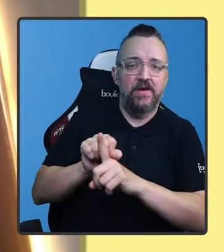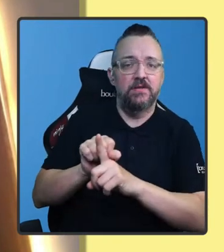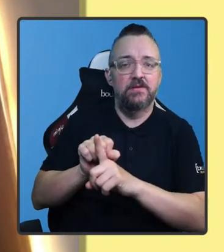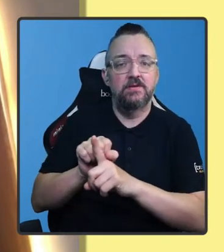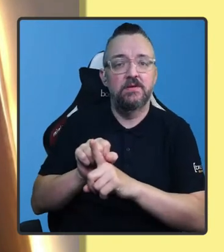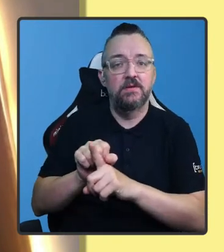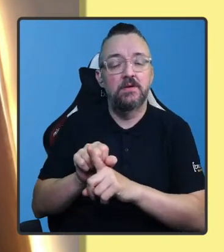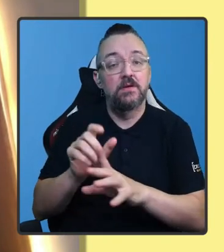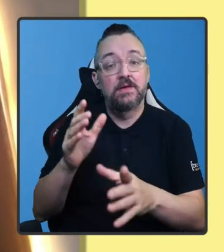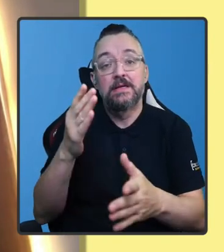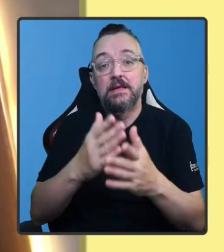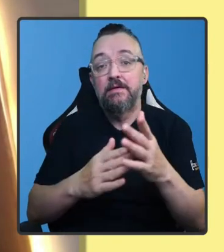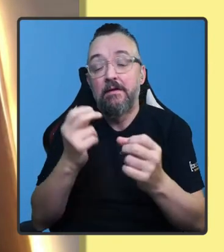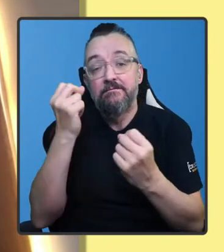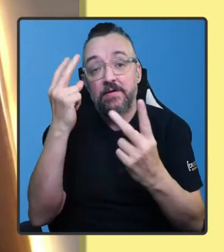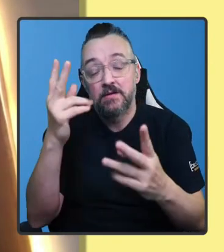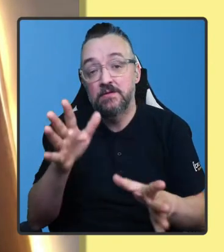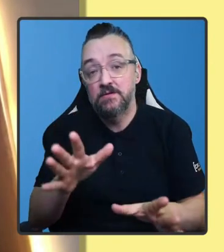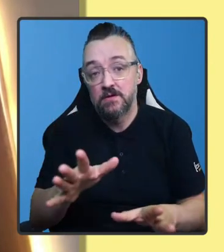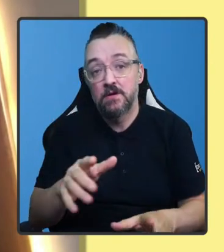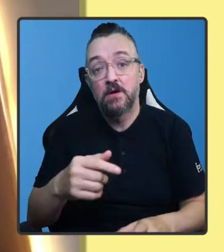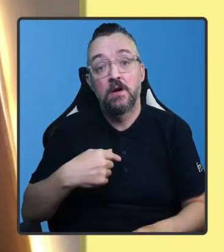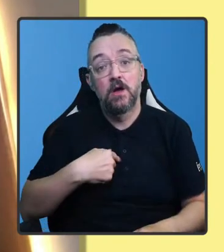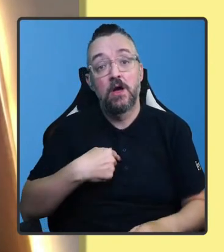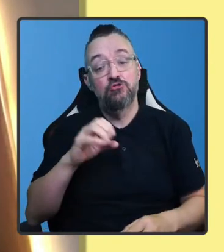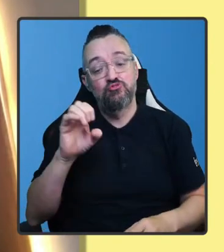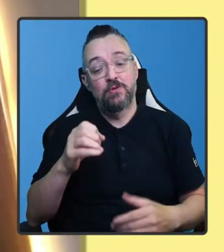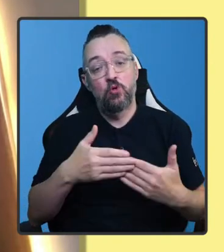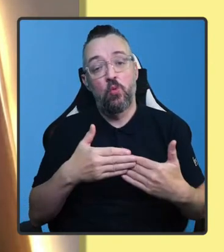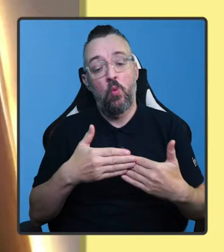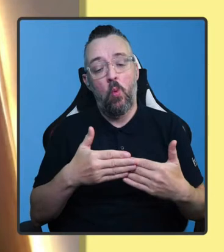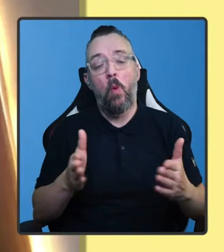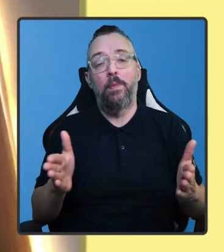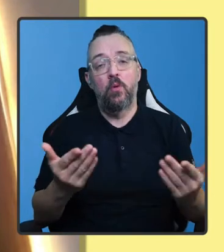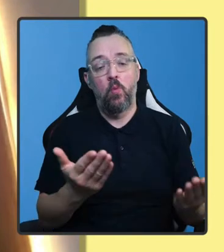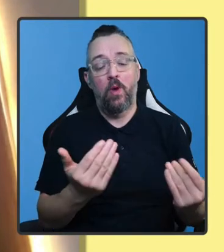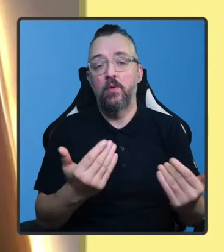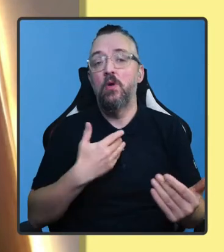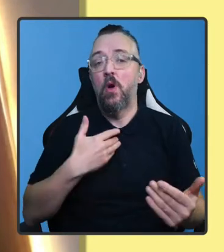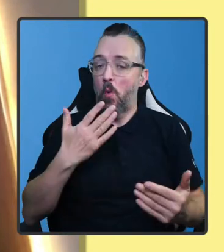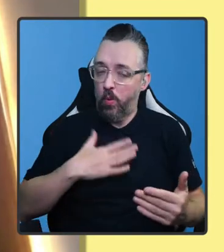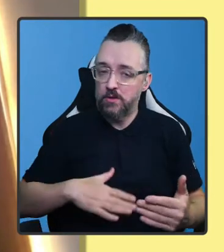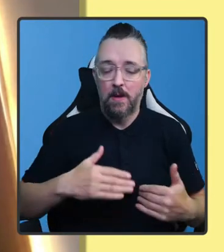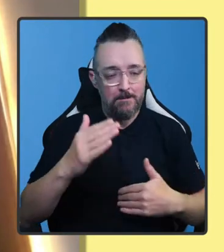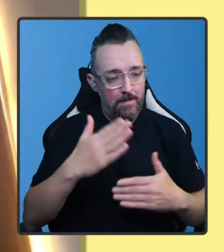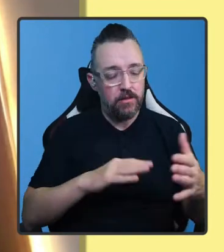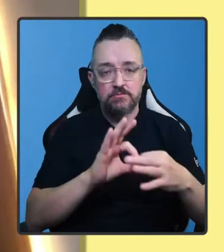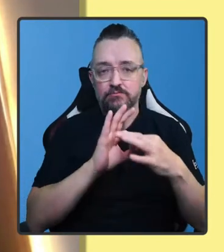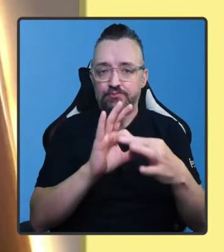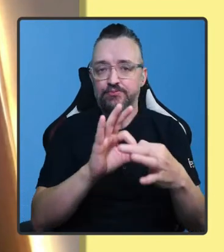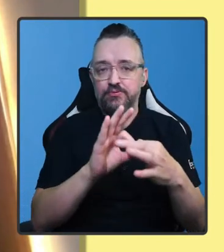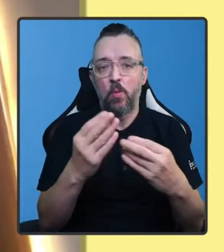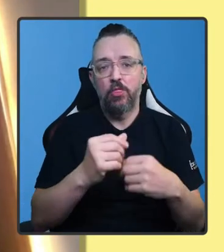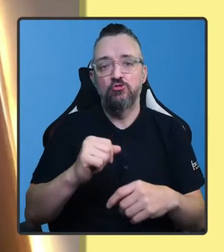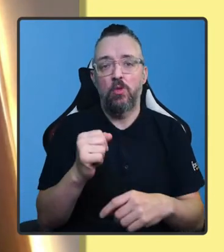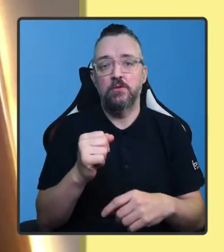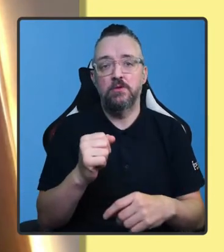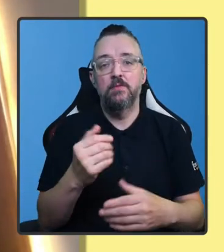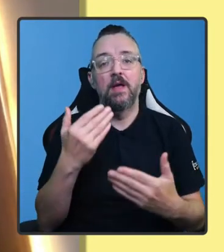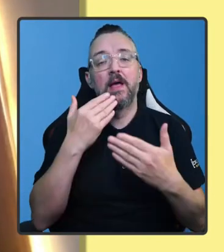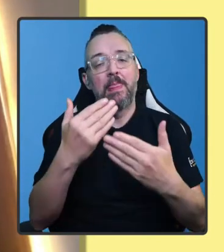forget, our door will always remain open. We want to build a future together with you. Thank you,